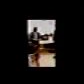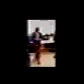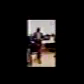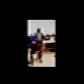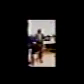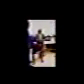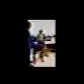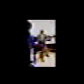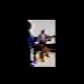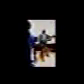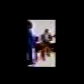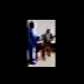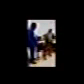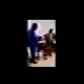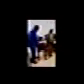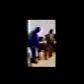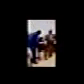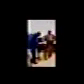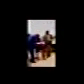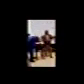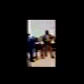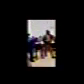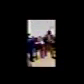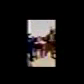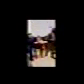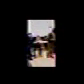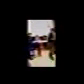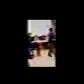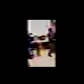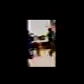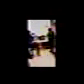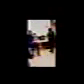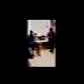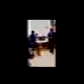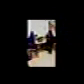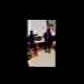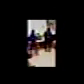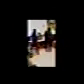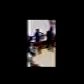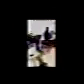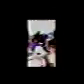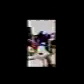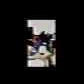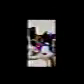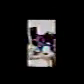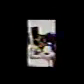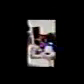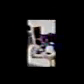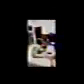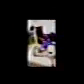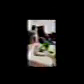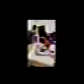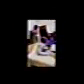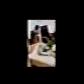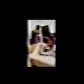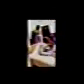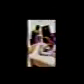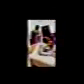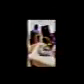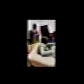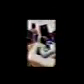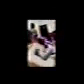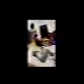touch everyone here tonight in Jesus' name. This night of